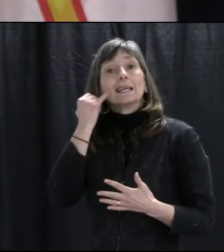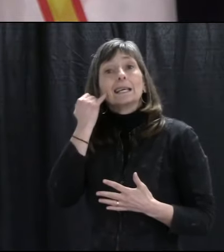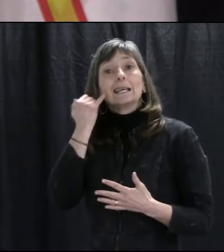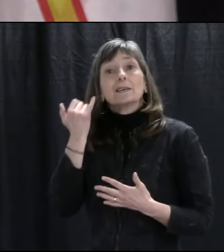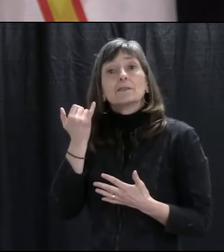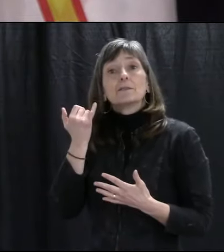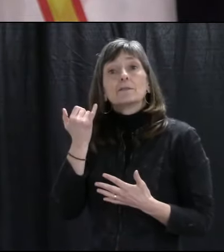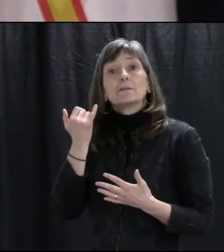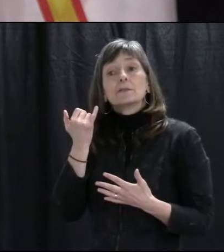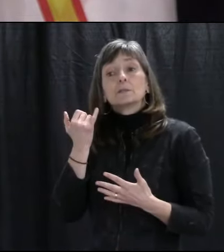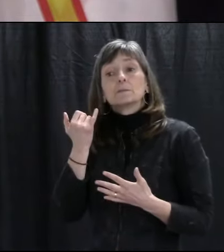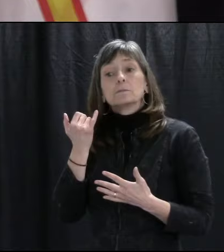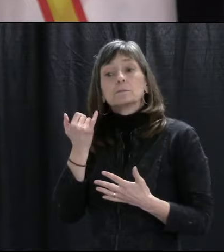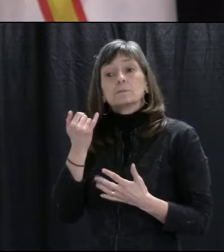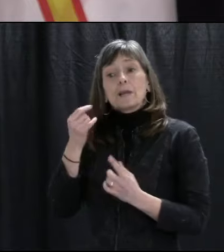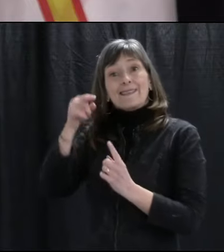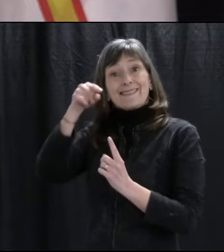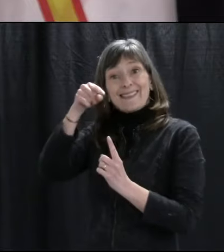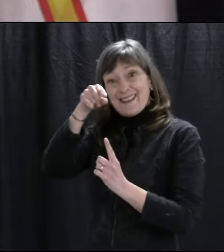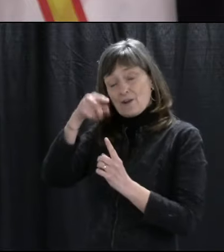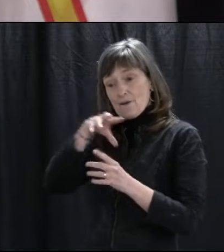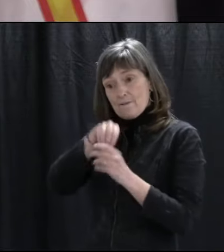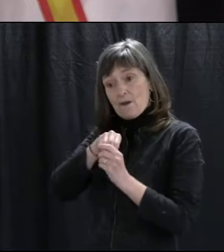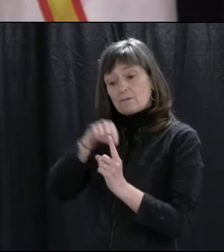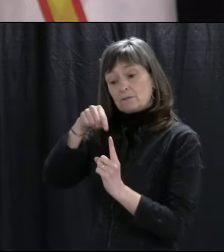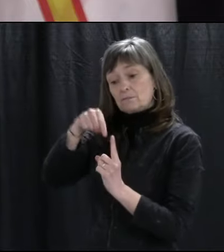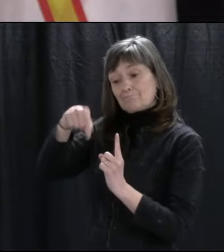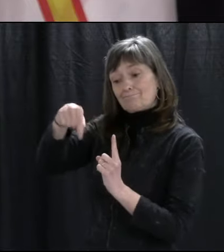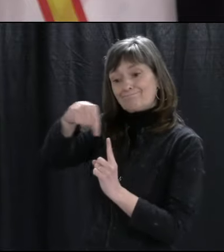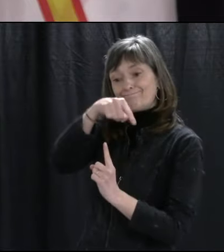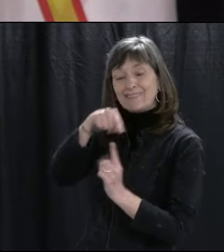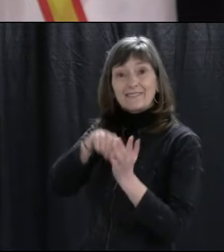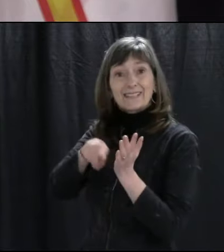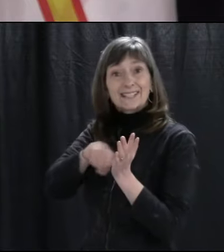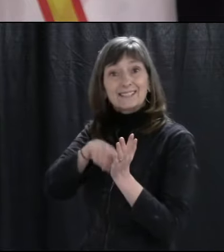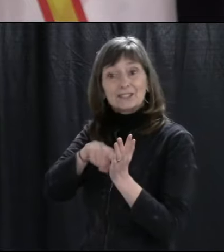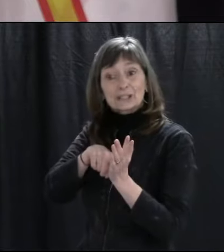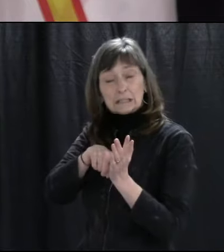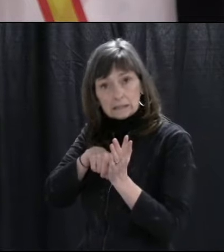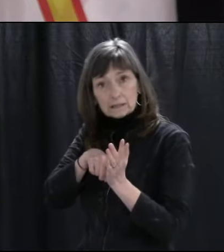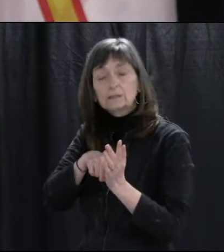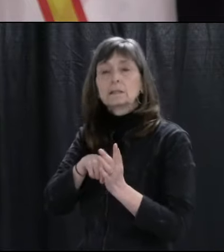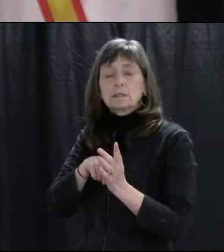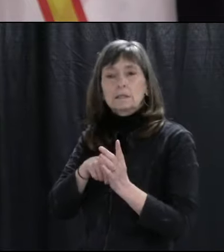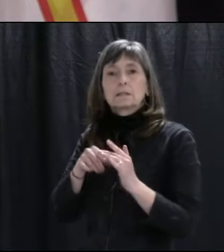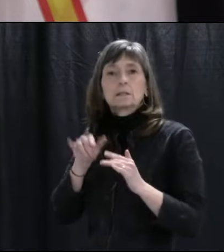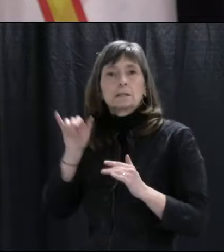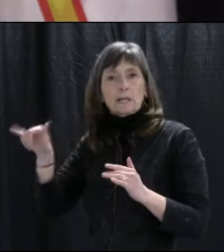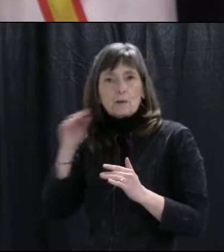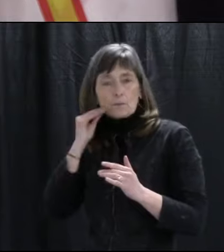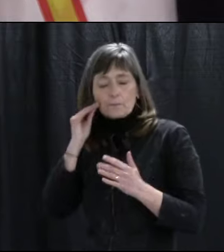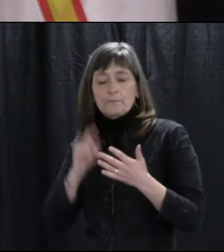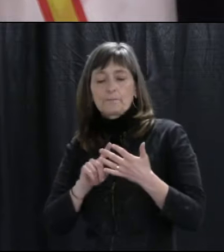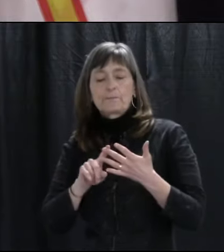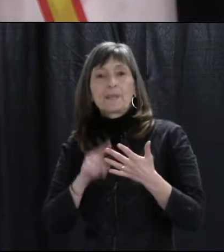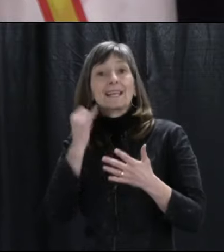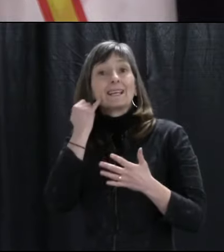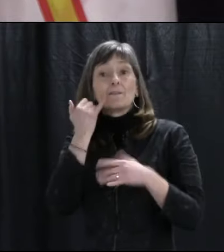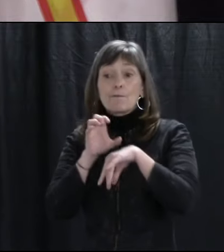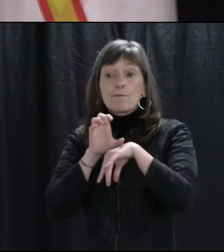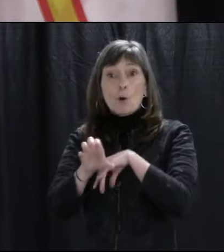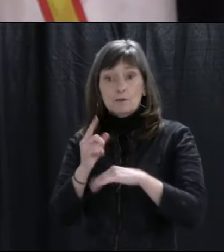medical investigation supervision for the treatment of COVID-19, if they're in isolation or quarantine due